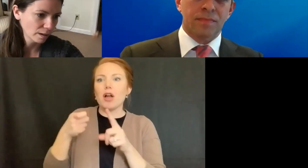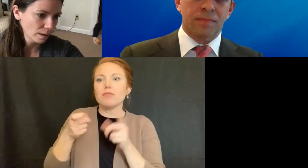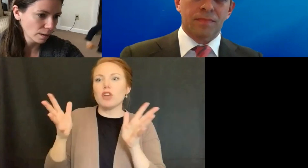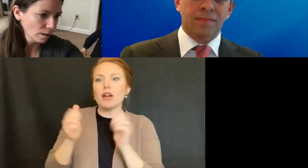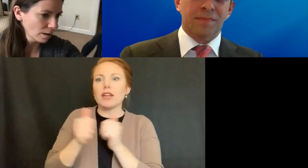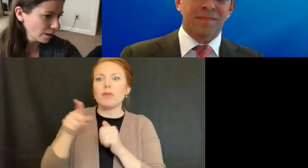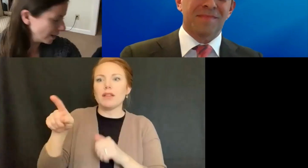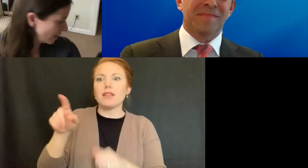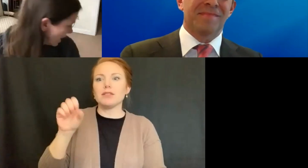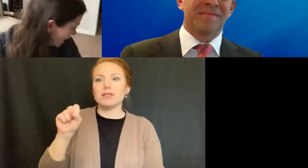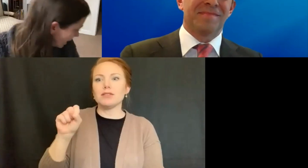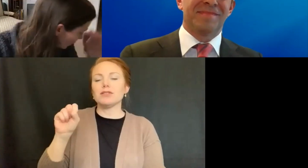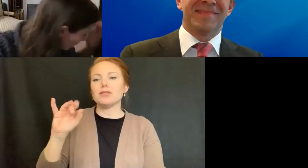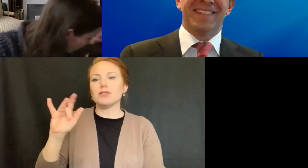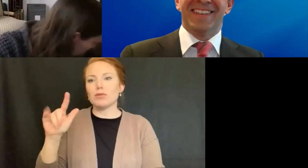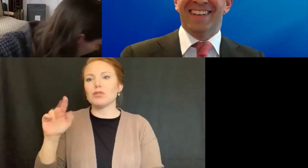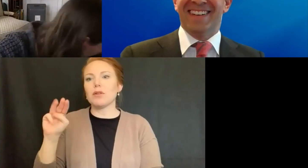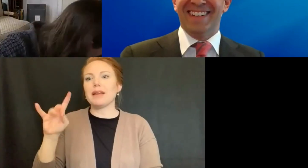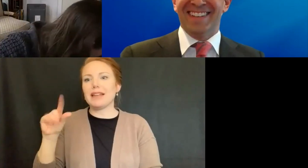media.